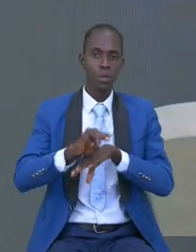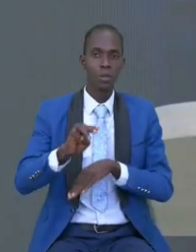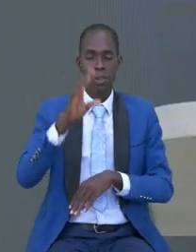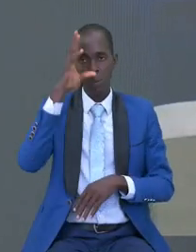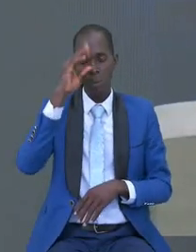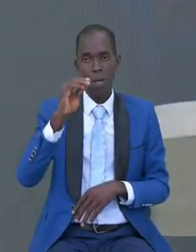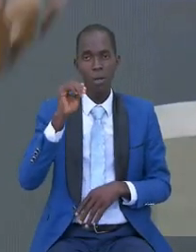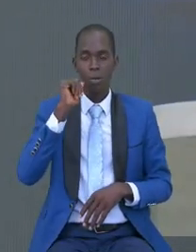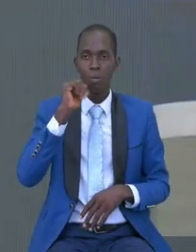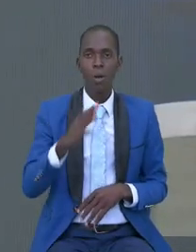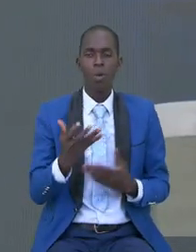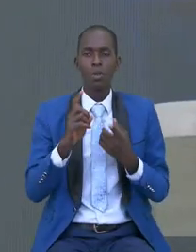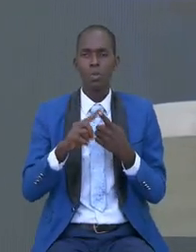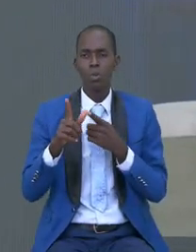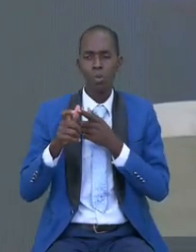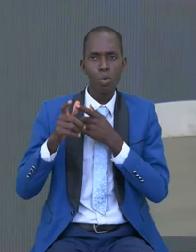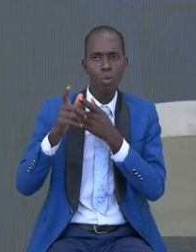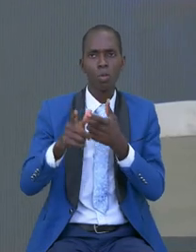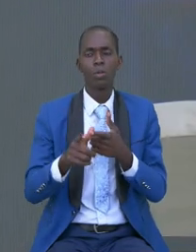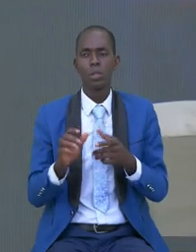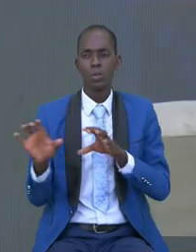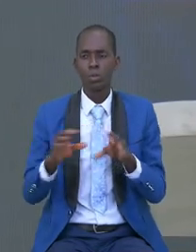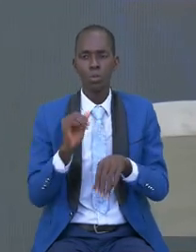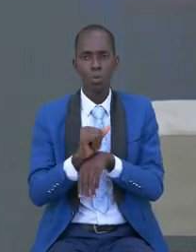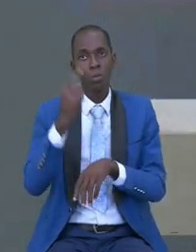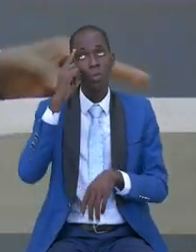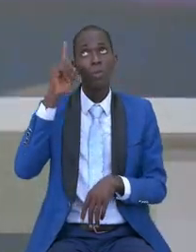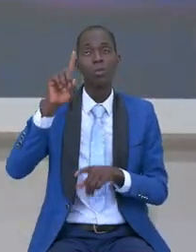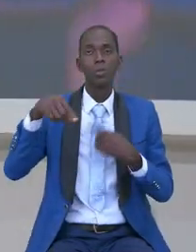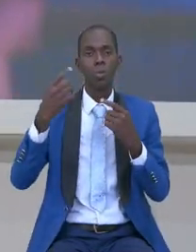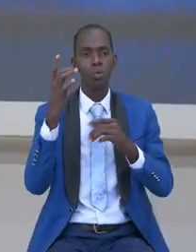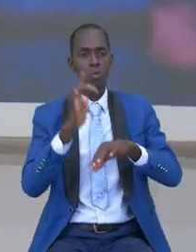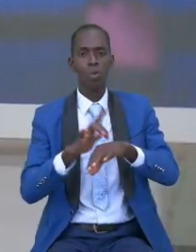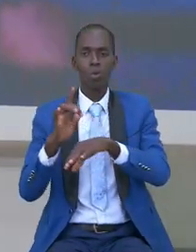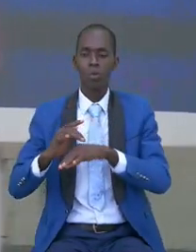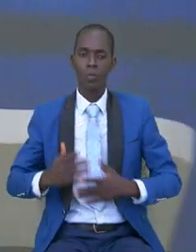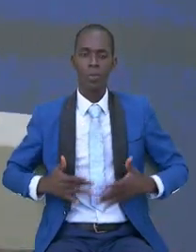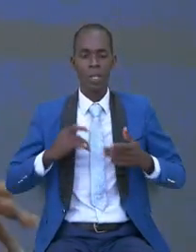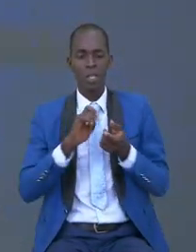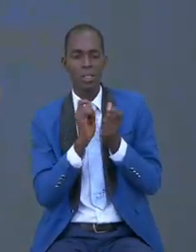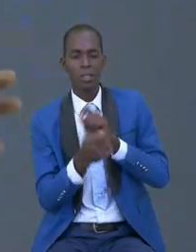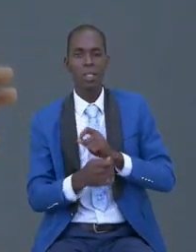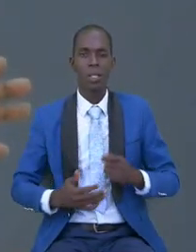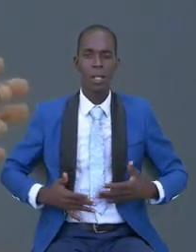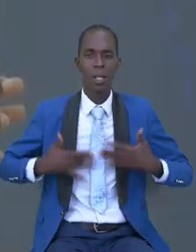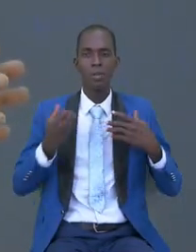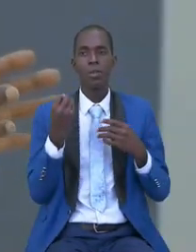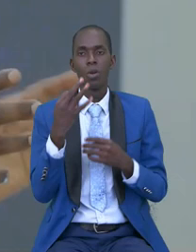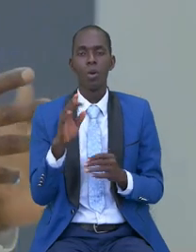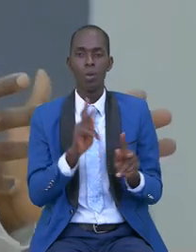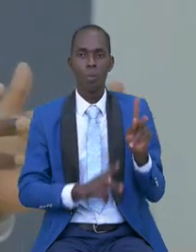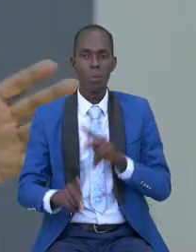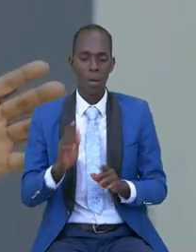do work for him, run errand for him, go touch lives and go transform lives of people and go